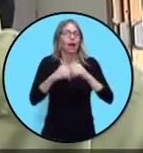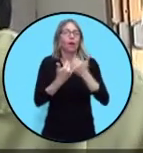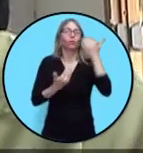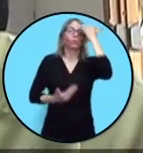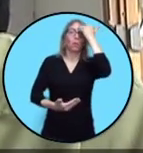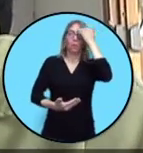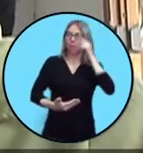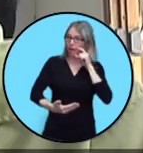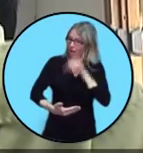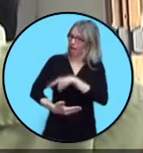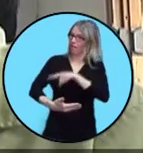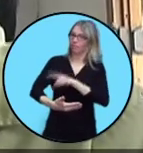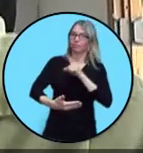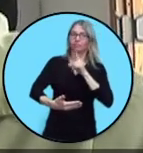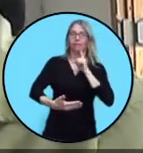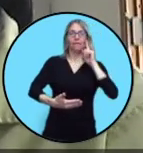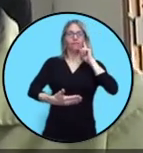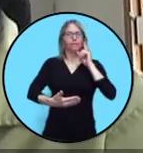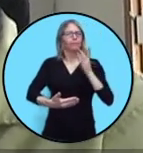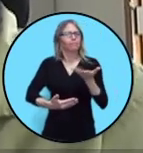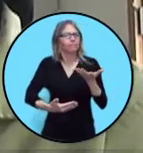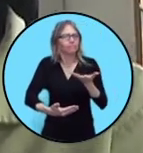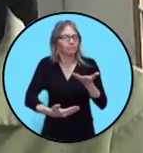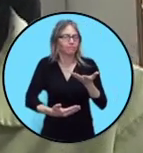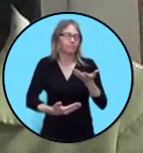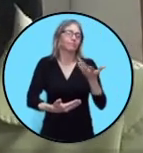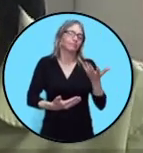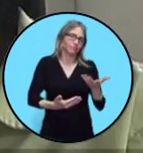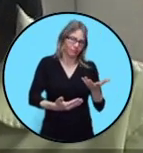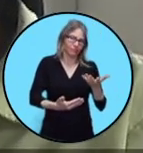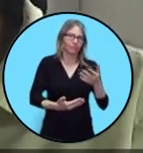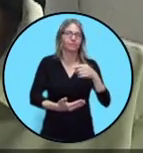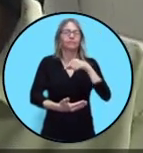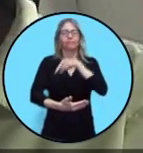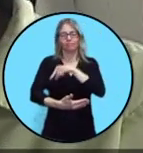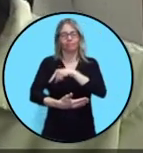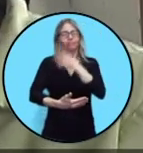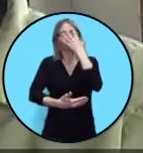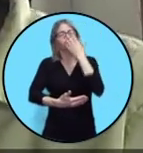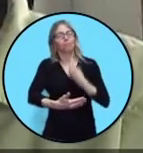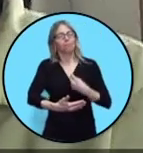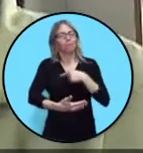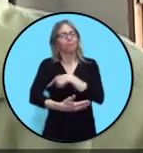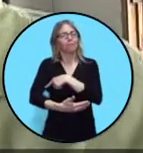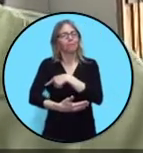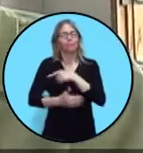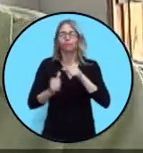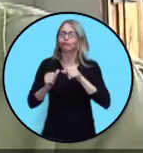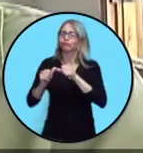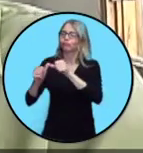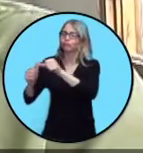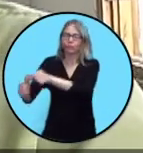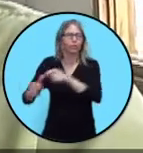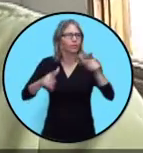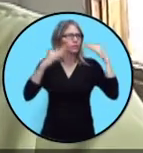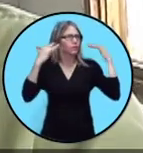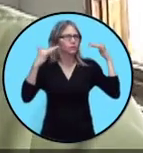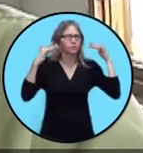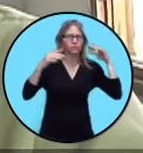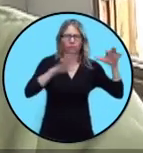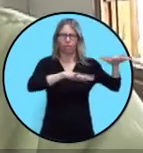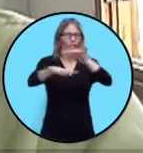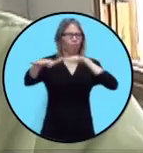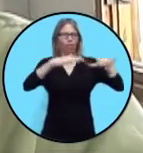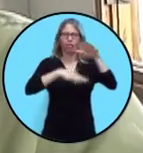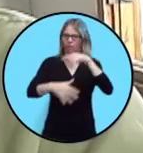you'll find out is by noticing how they're sleeping without ever, you know, hearing all